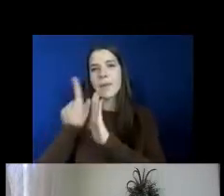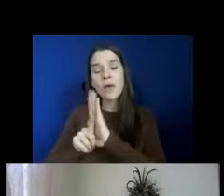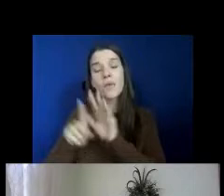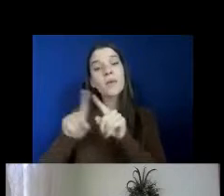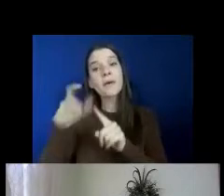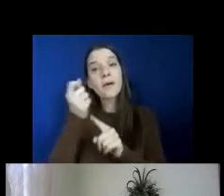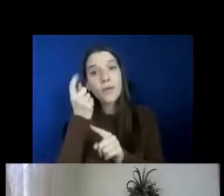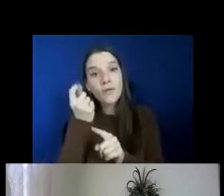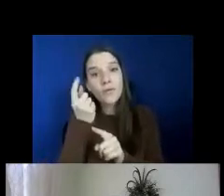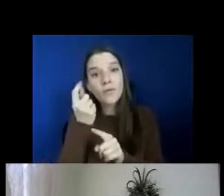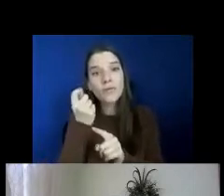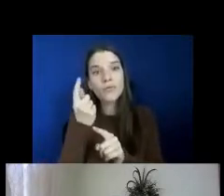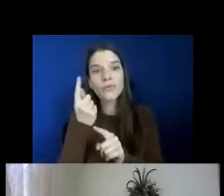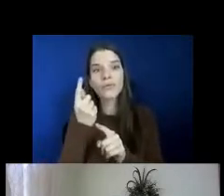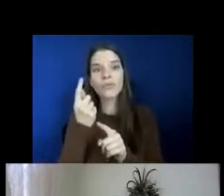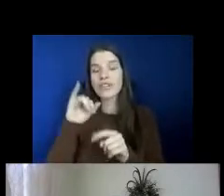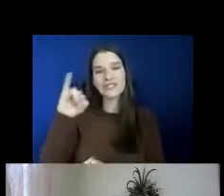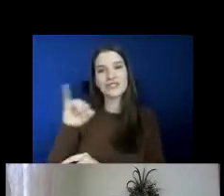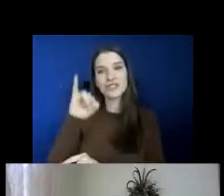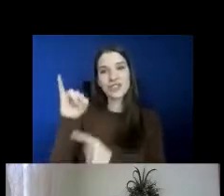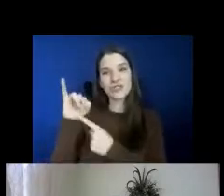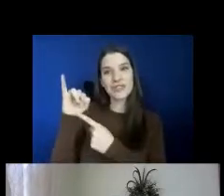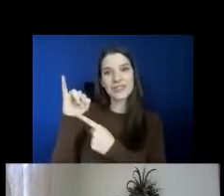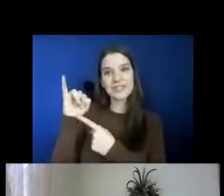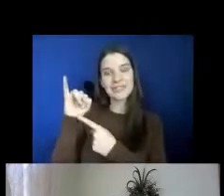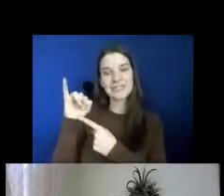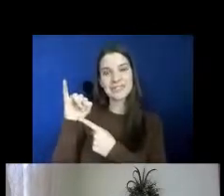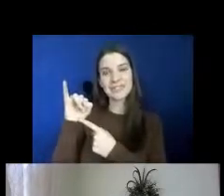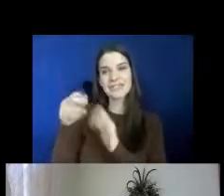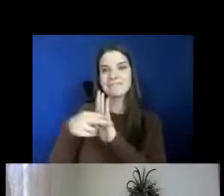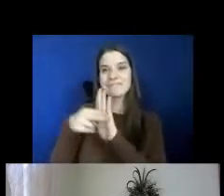However, insurance status and